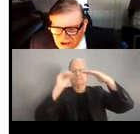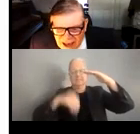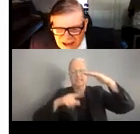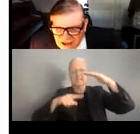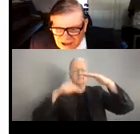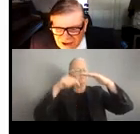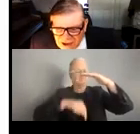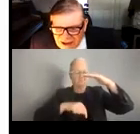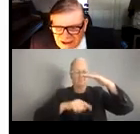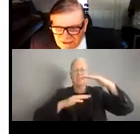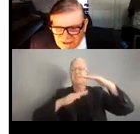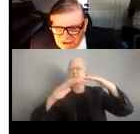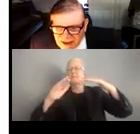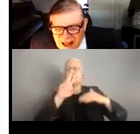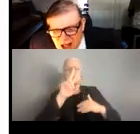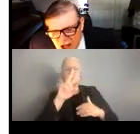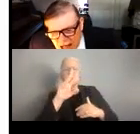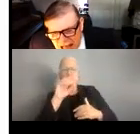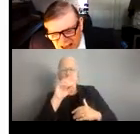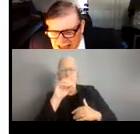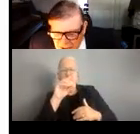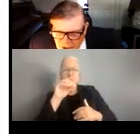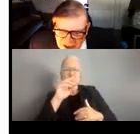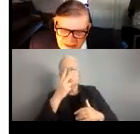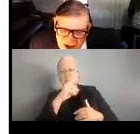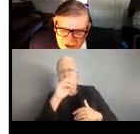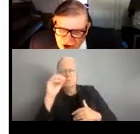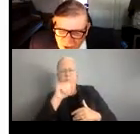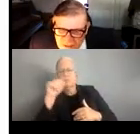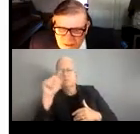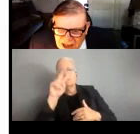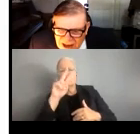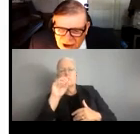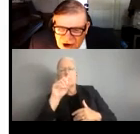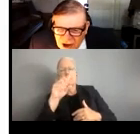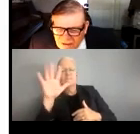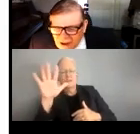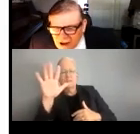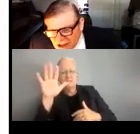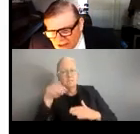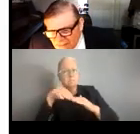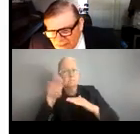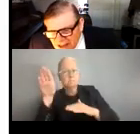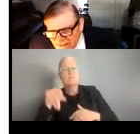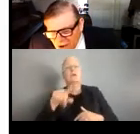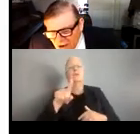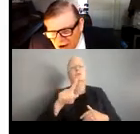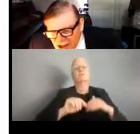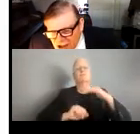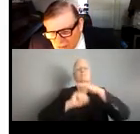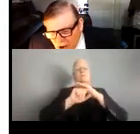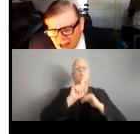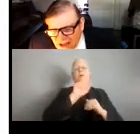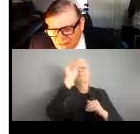around 2000 to 2015. And equally, the top 1% who got given lots of companies for